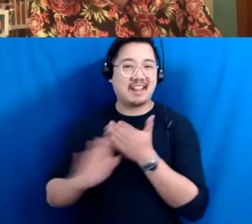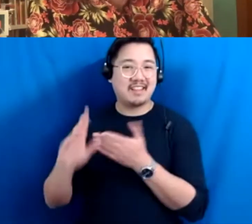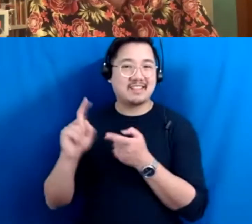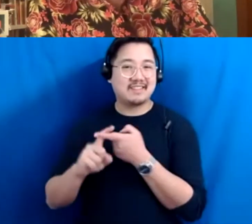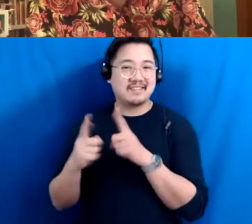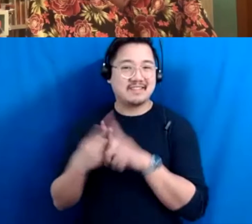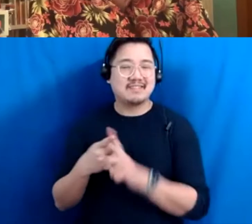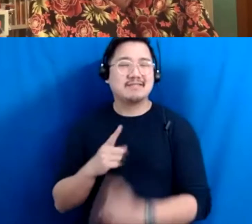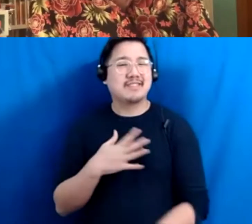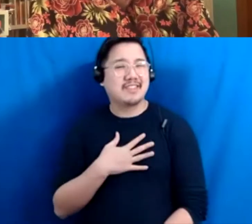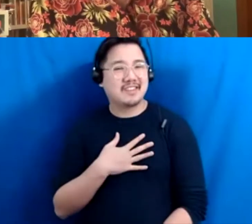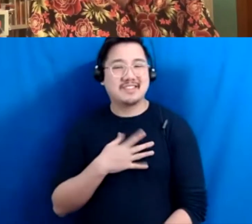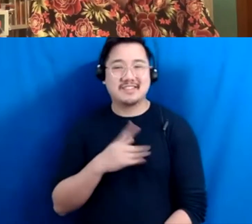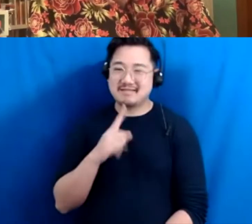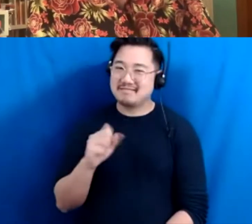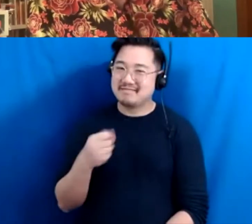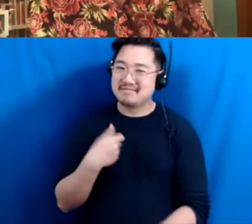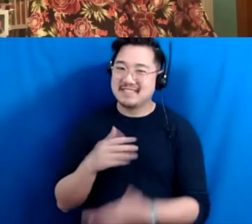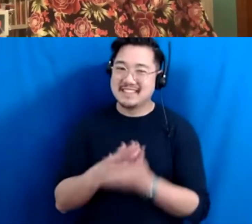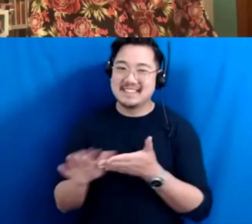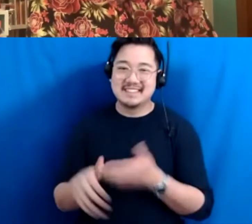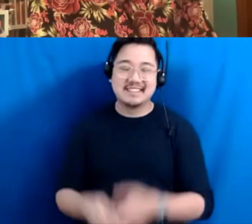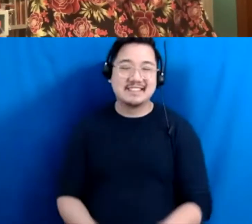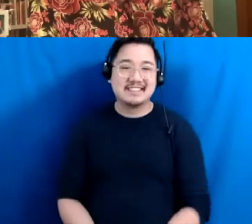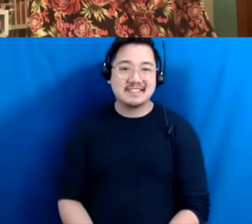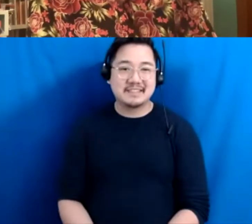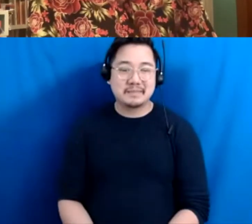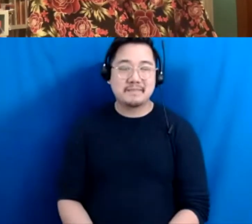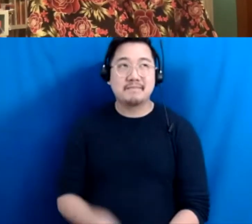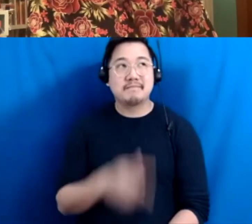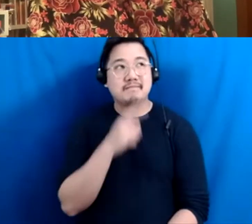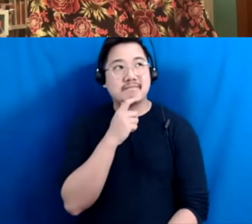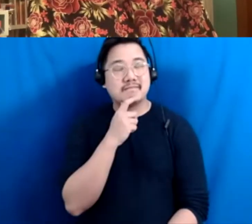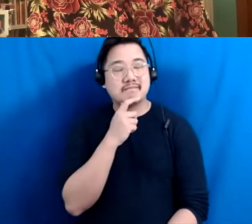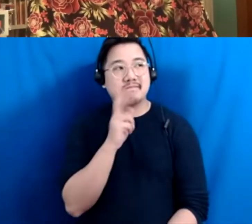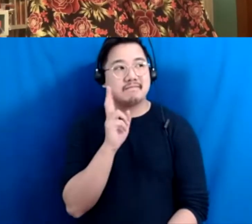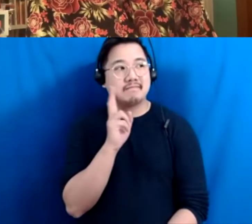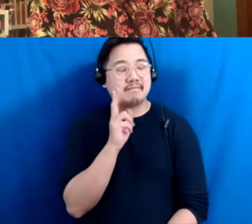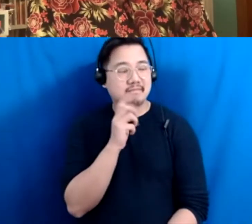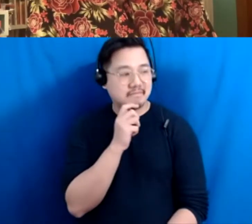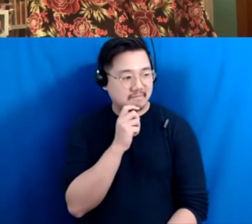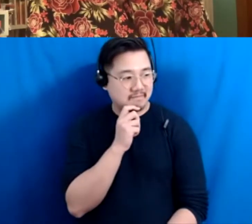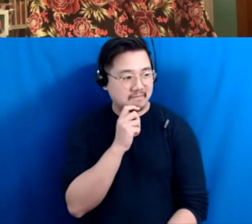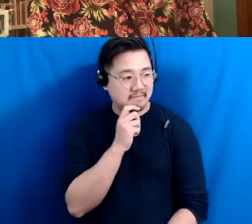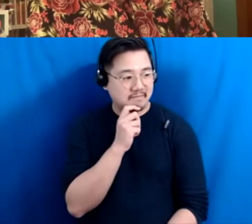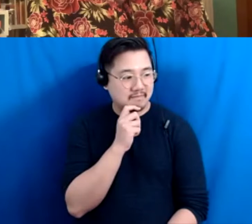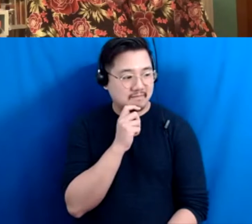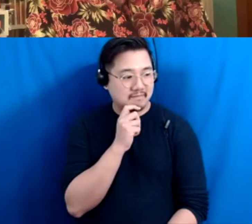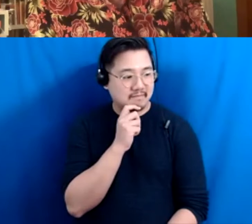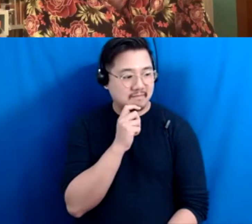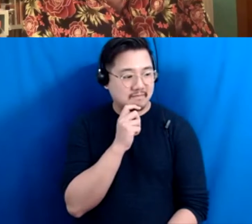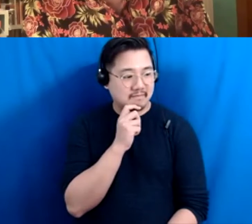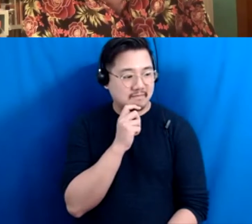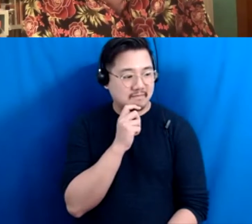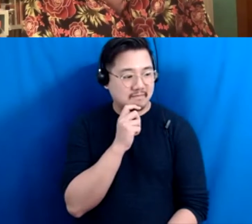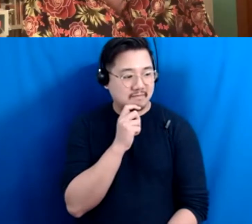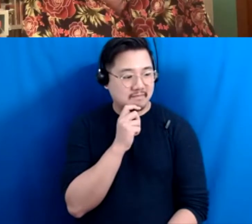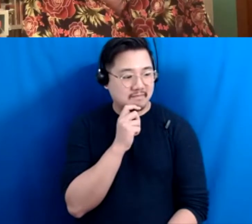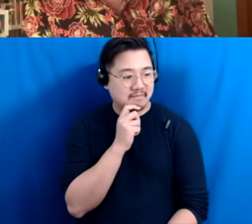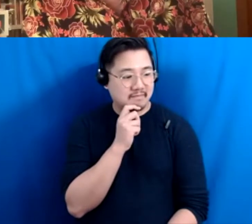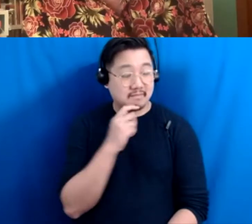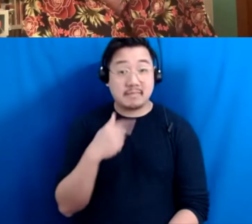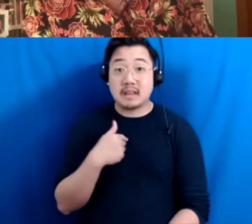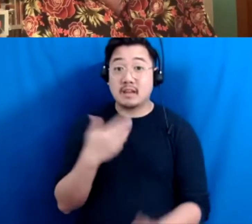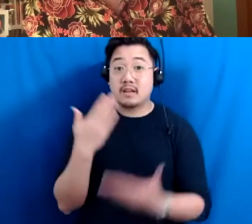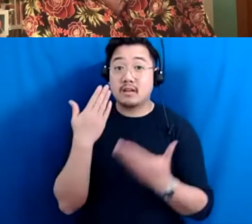know, it's really nice. Uh, let's see. So, I don't know how many of you have read The